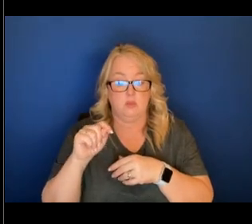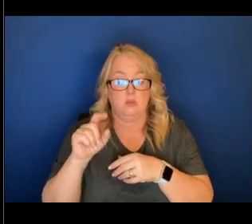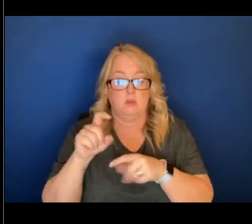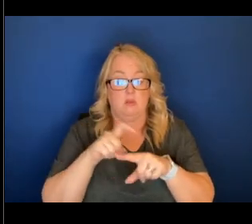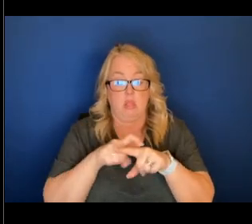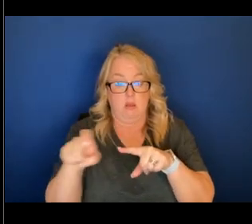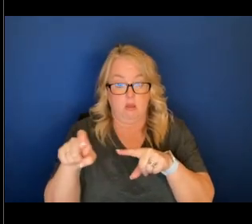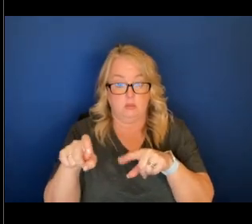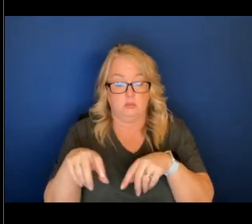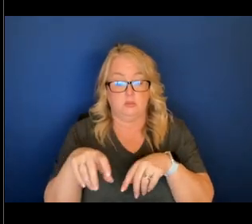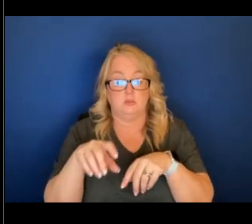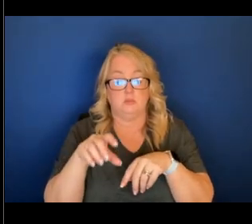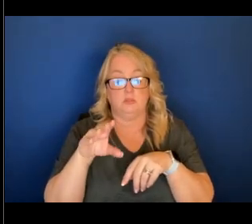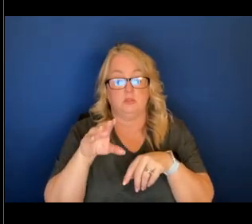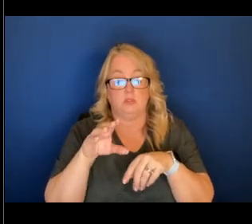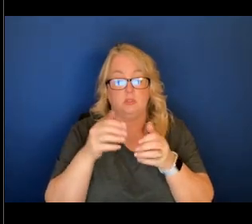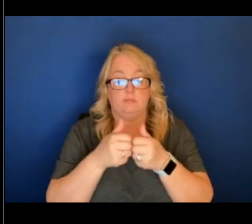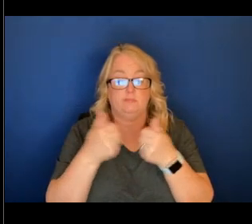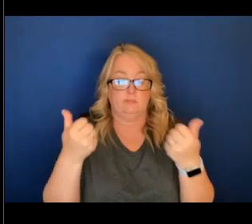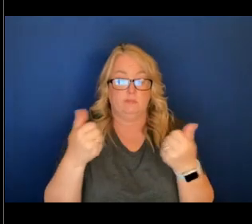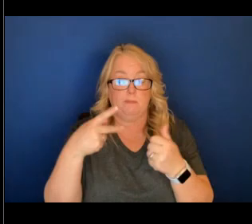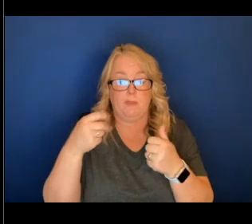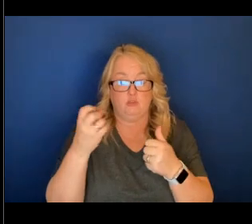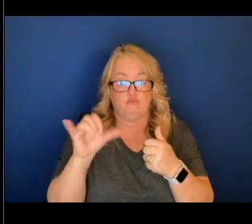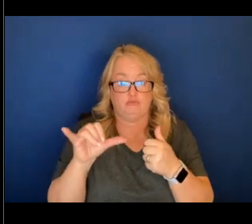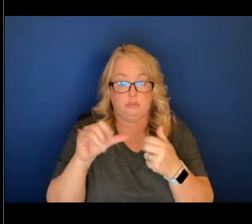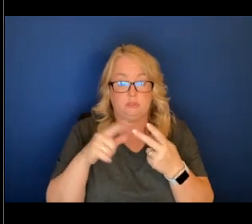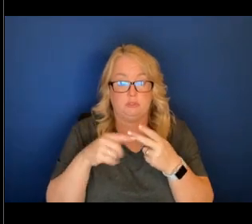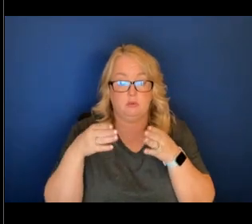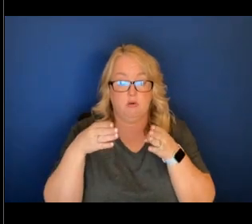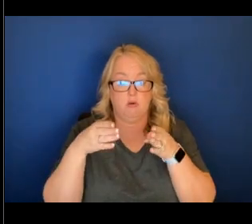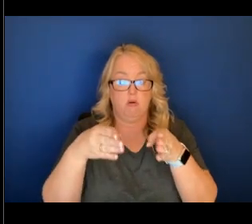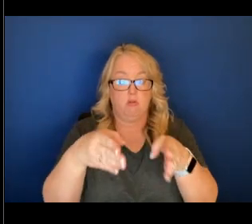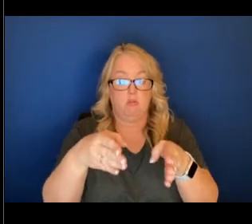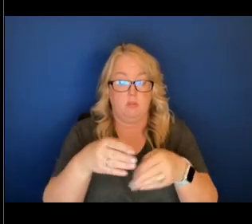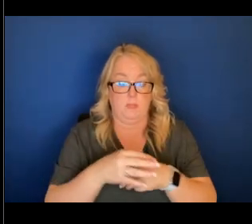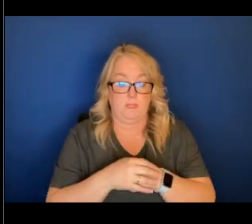closets, pantry, and hallways.